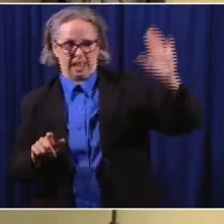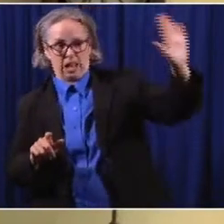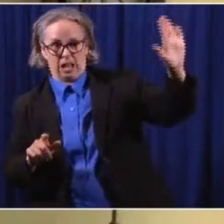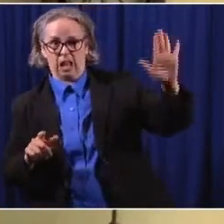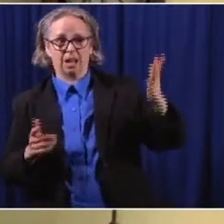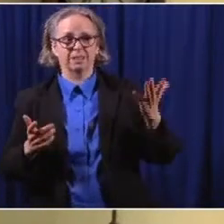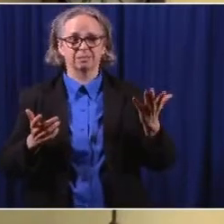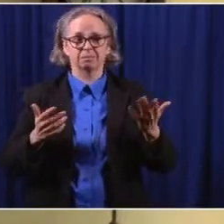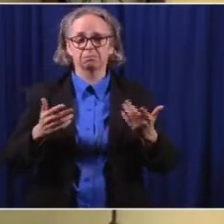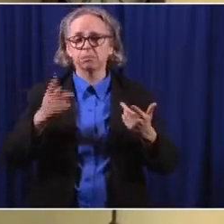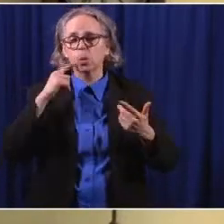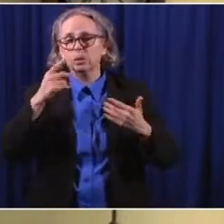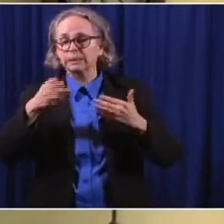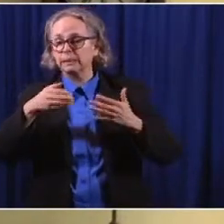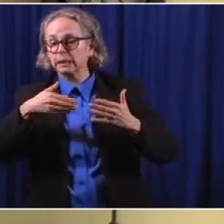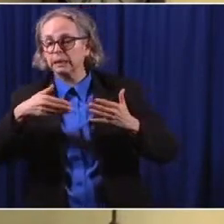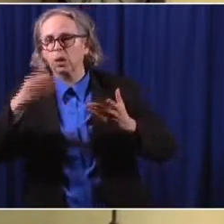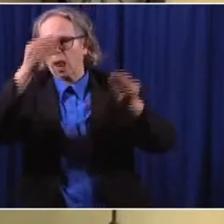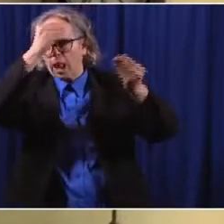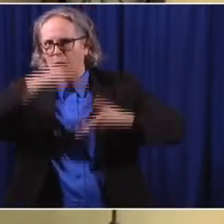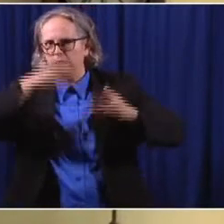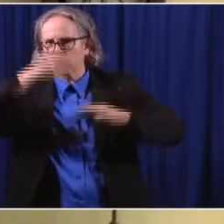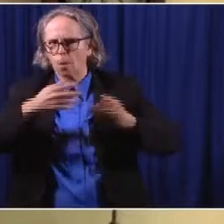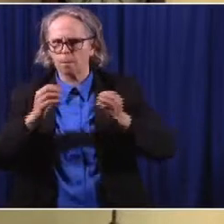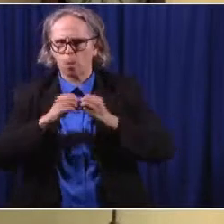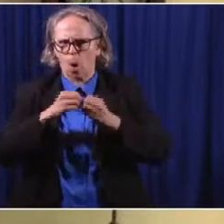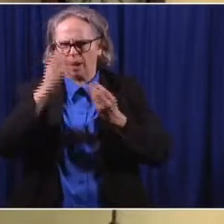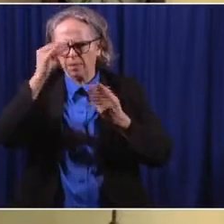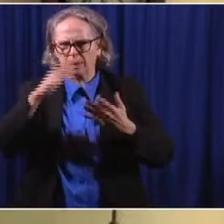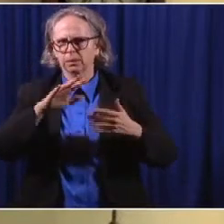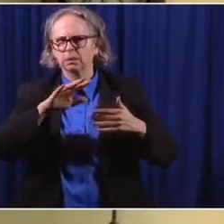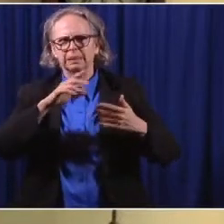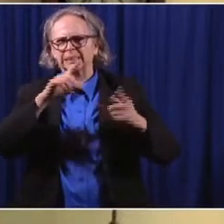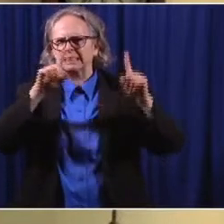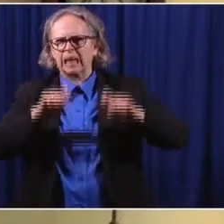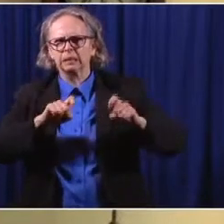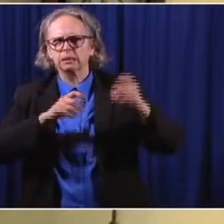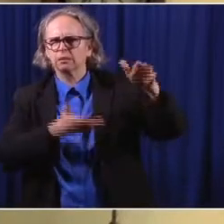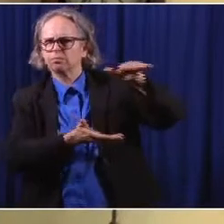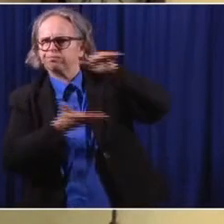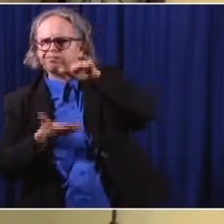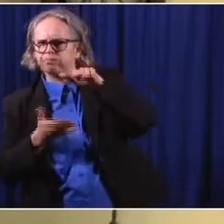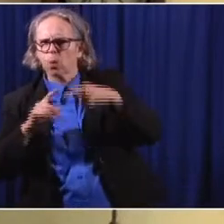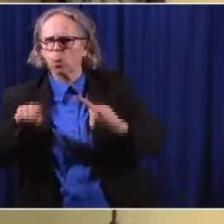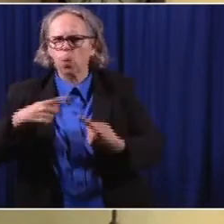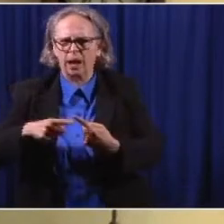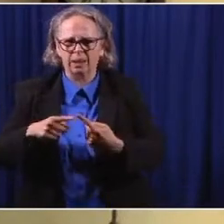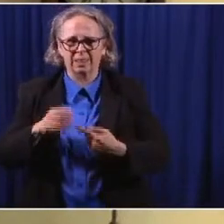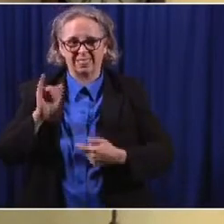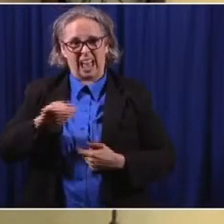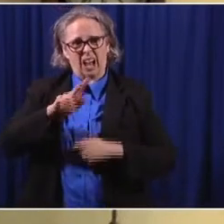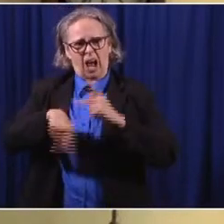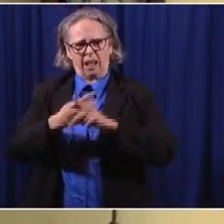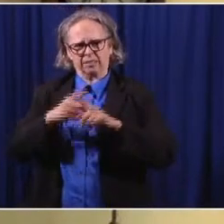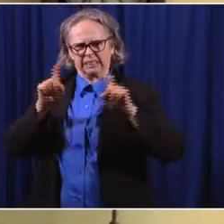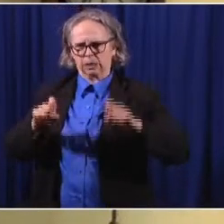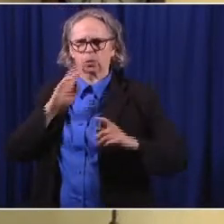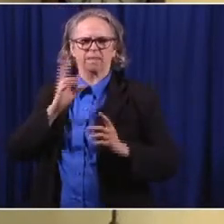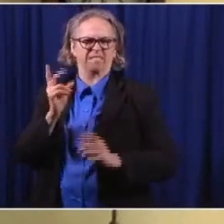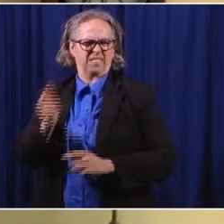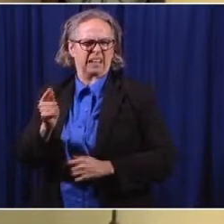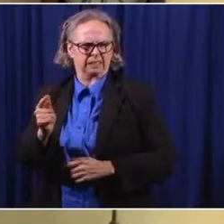think, when all those are coming. Those are quicker tests, less invasive tests,